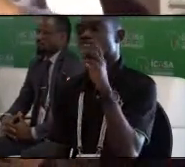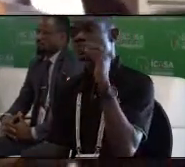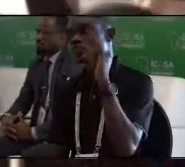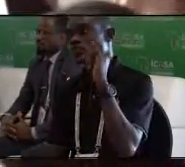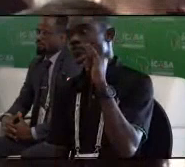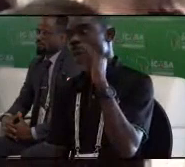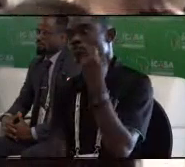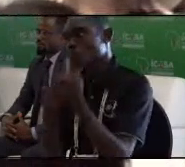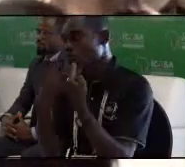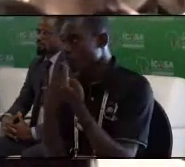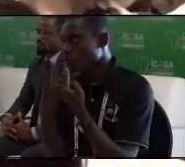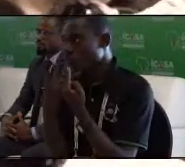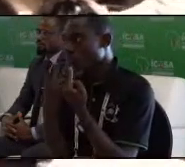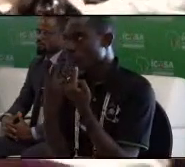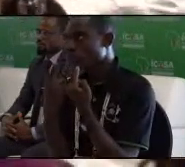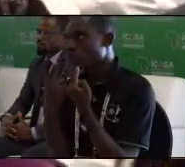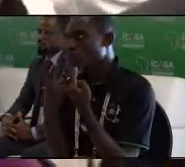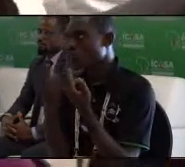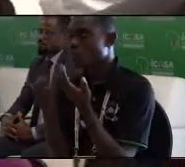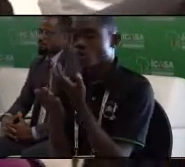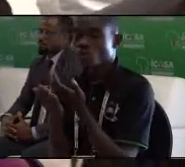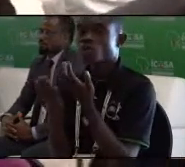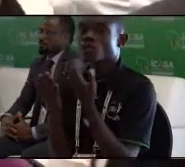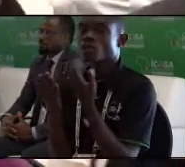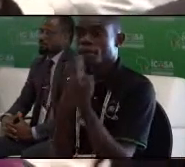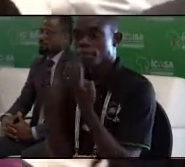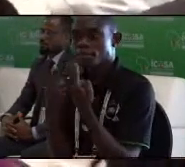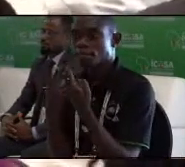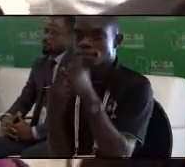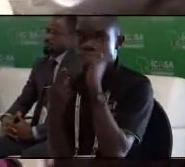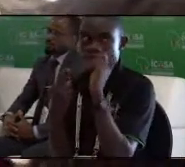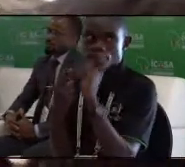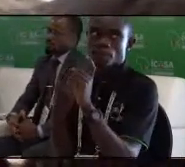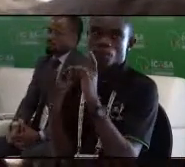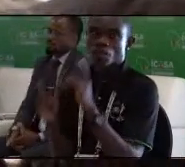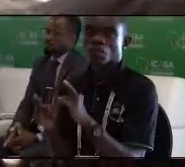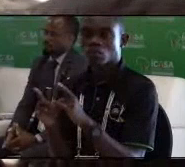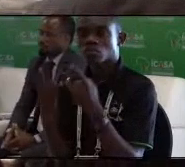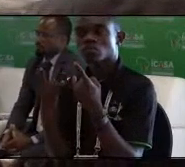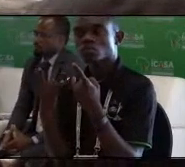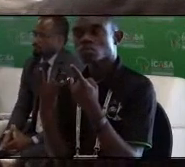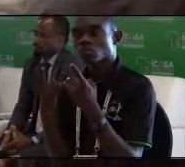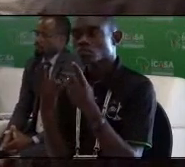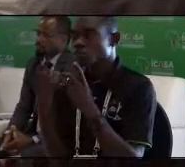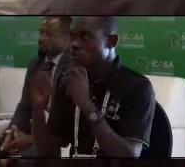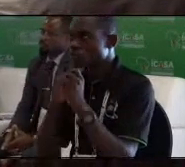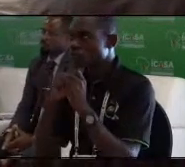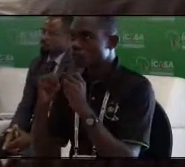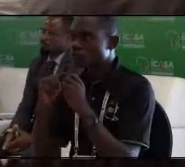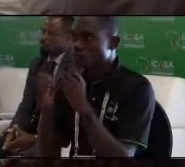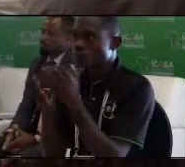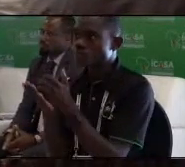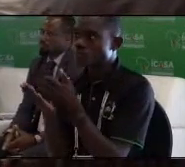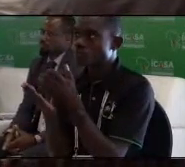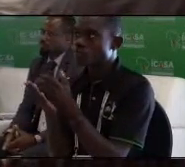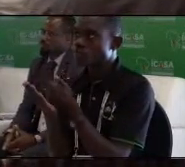Were you taught about monitoring and evaluation? Well, my question is this: how do you manage to